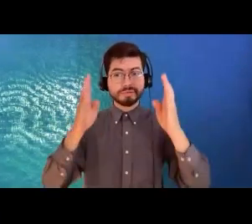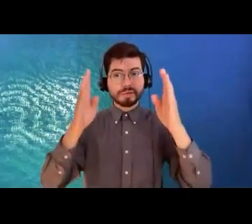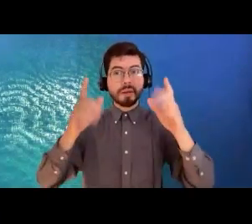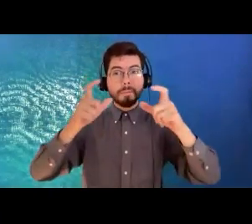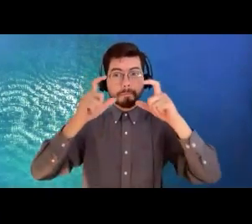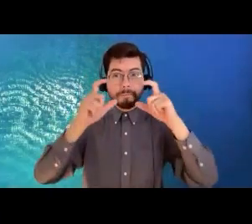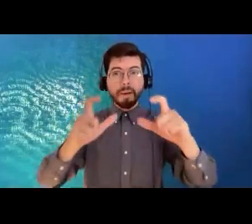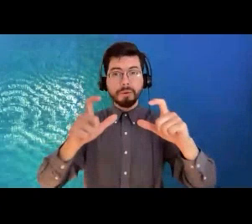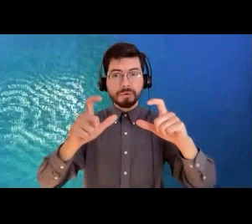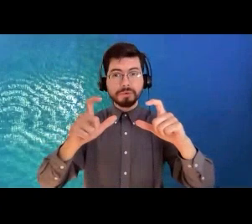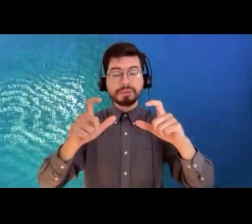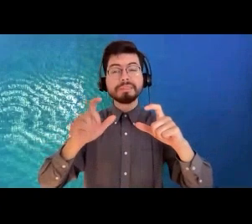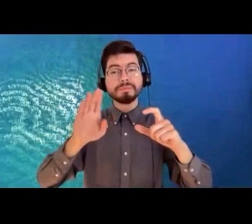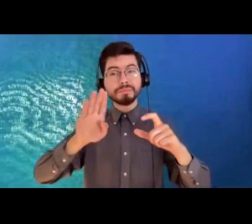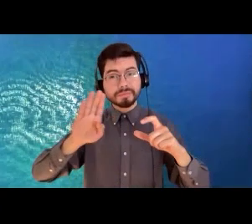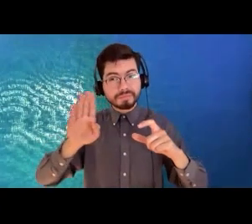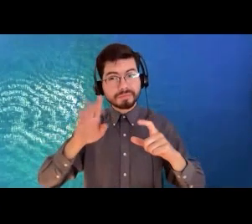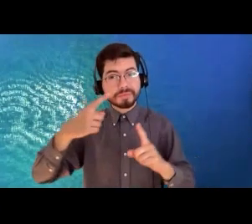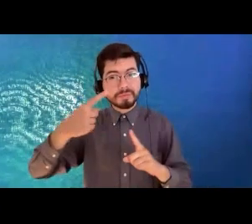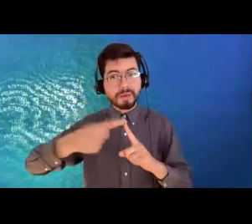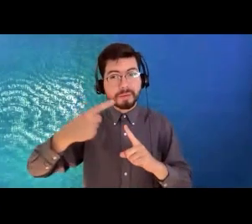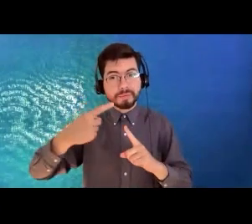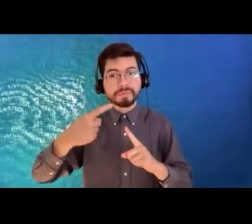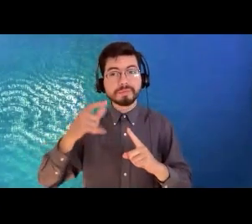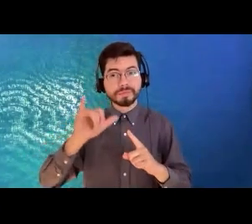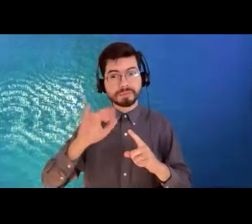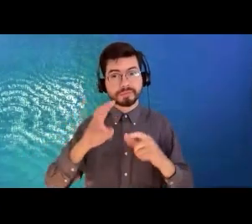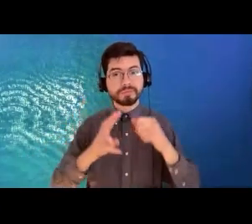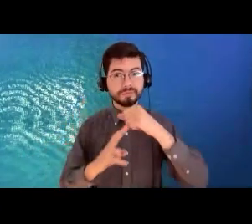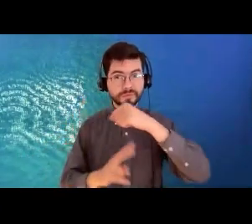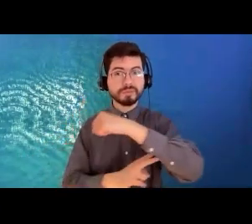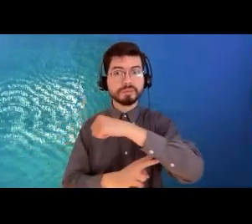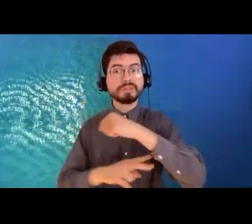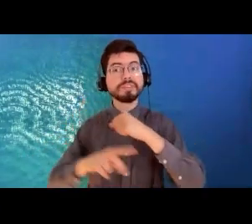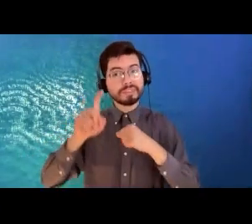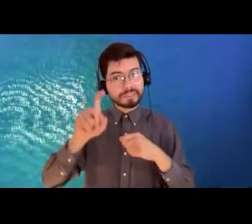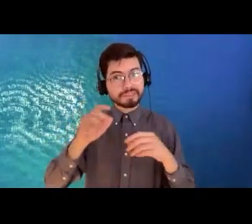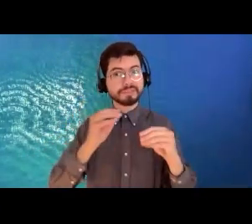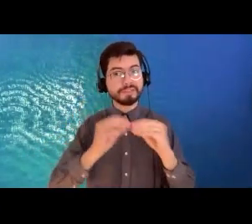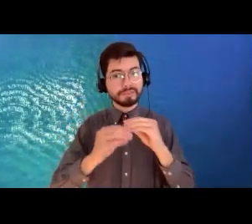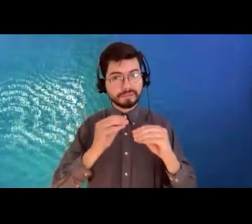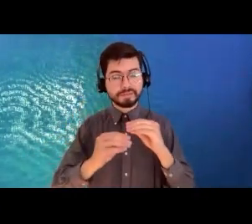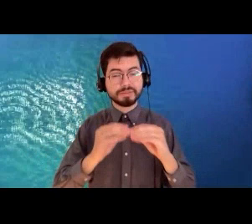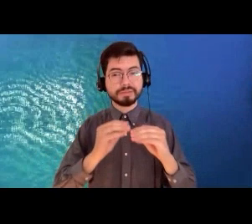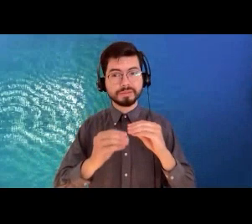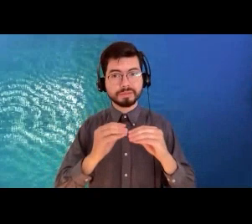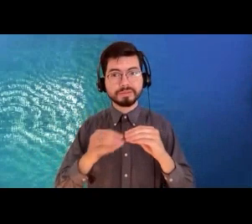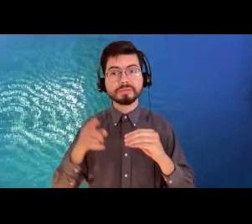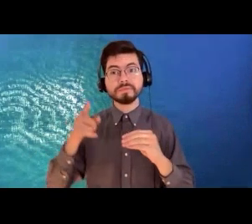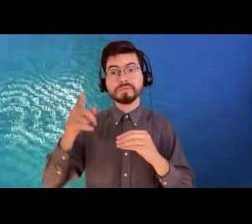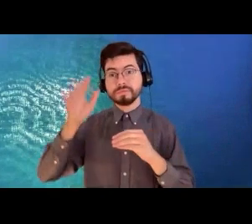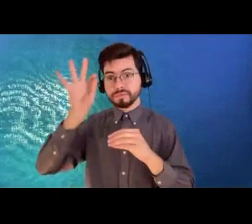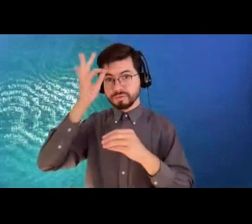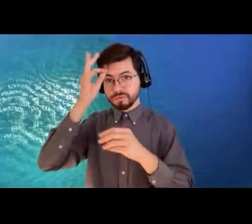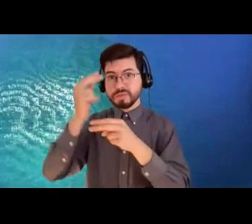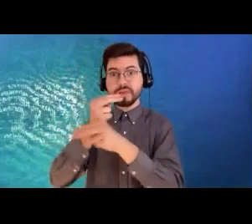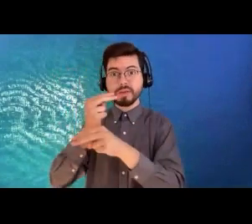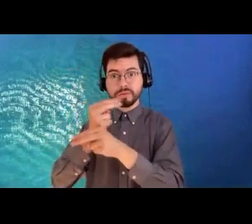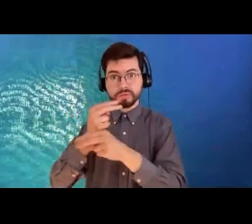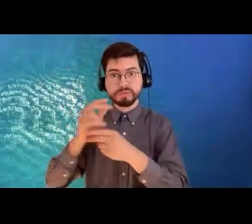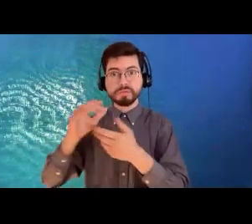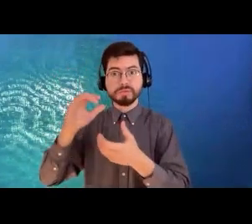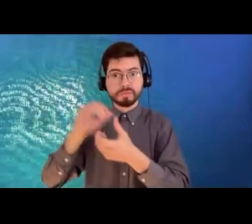bridge. And we have a lot of urgency around getting that bridge fixed. So we've engaged with our federal highway partners. You'll see